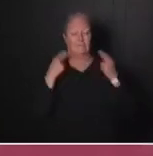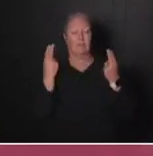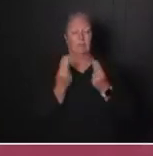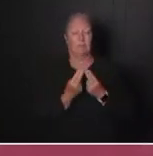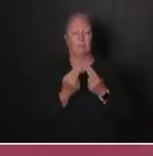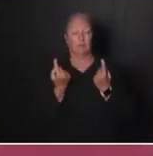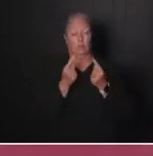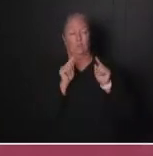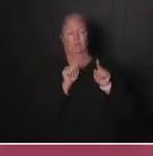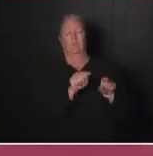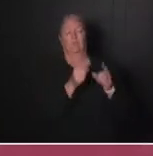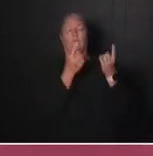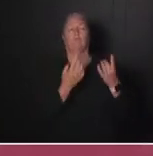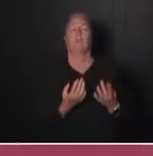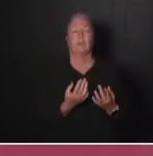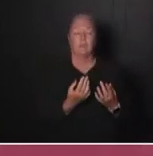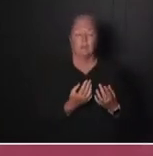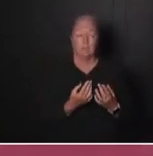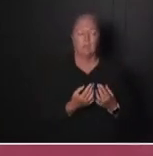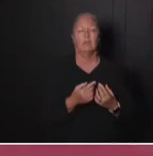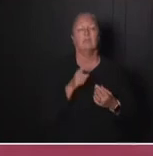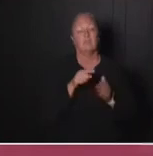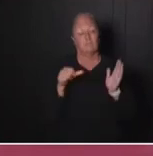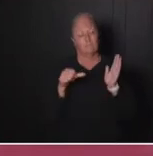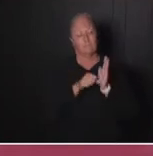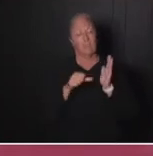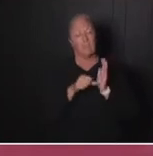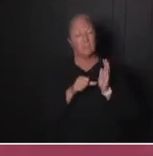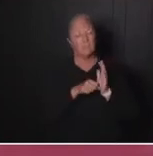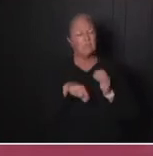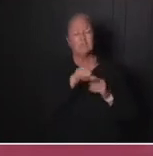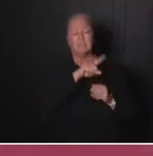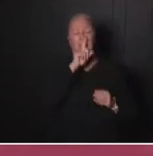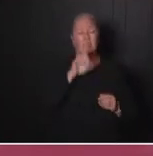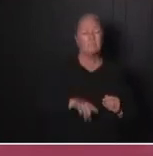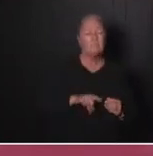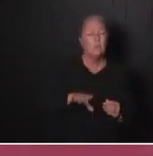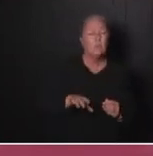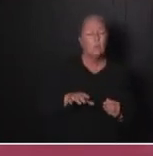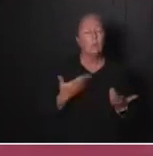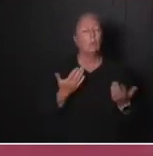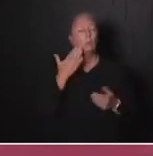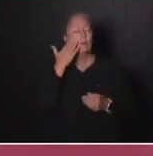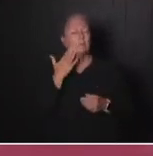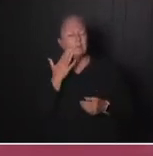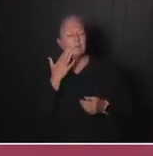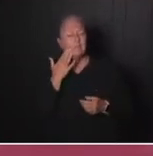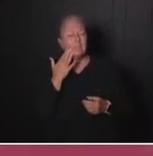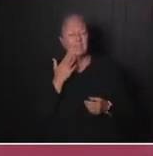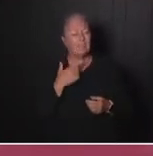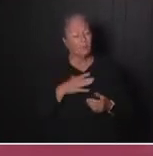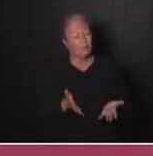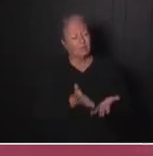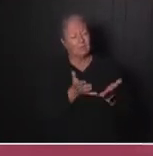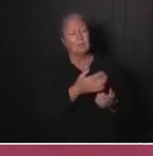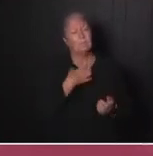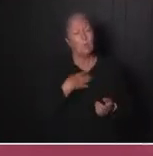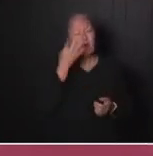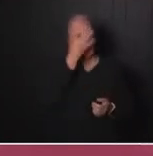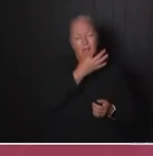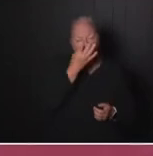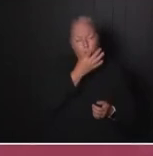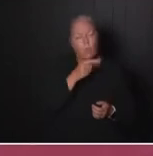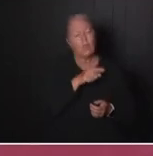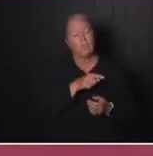the system, removing the financial barriers that discourage women from working more hours and pursuing